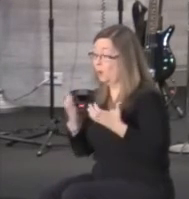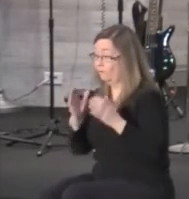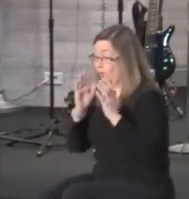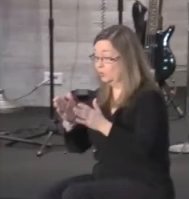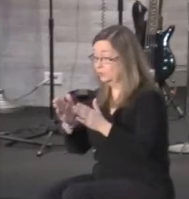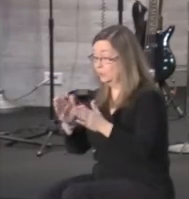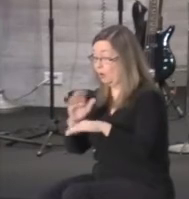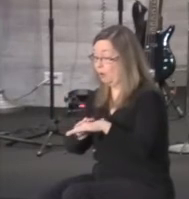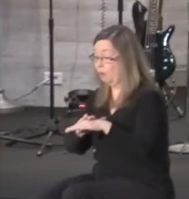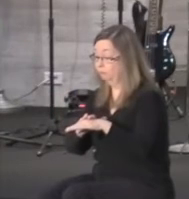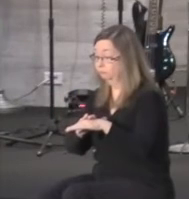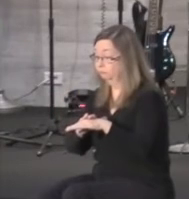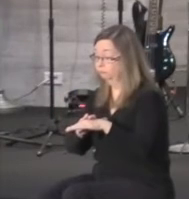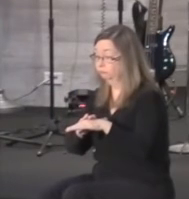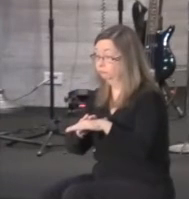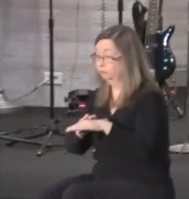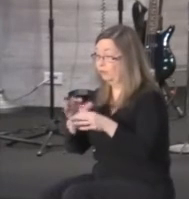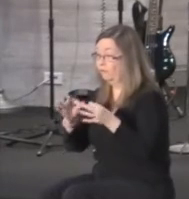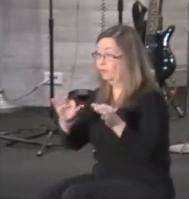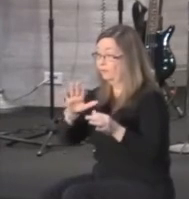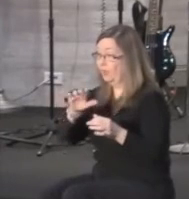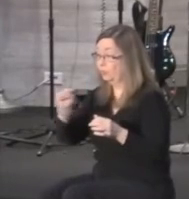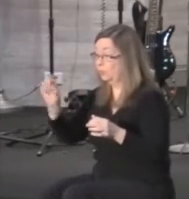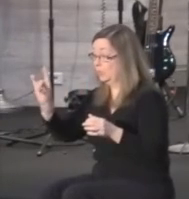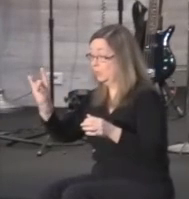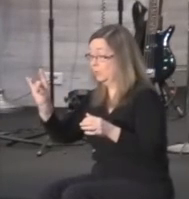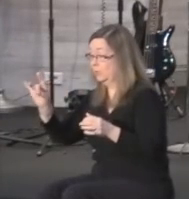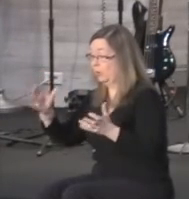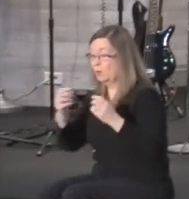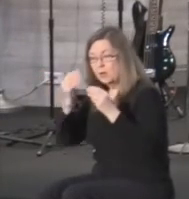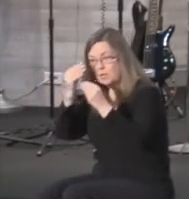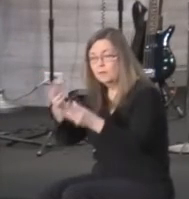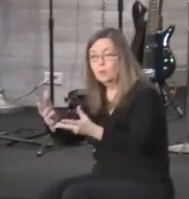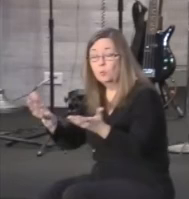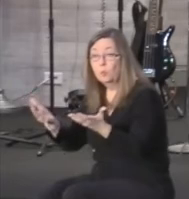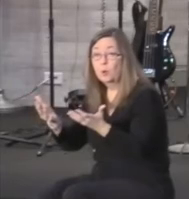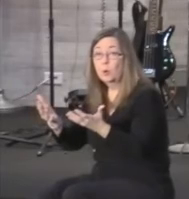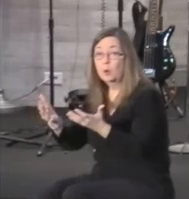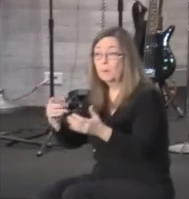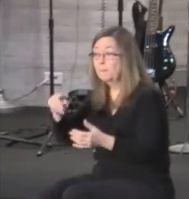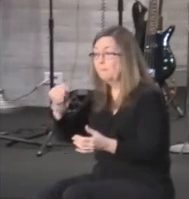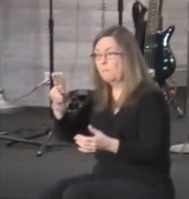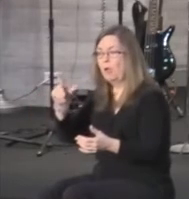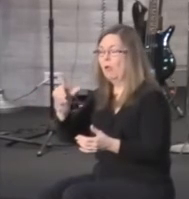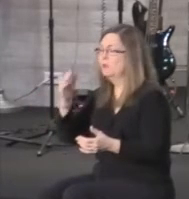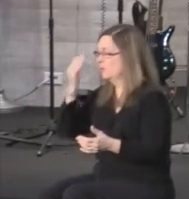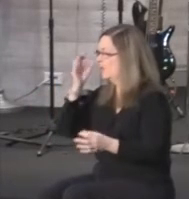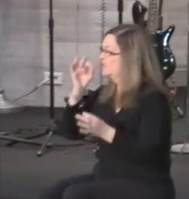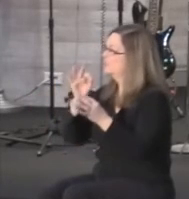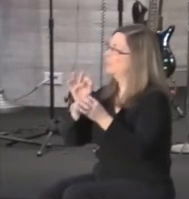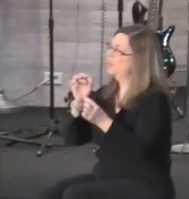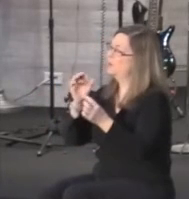focus on those verses 5 through 8. And what I want to give you is, Paul knew exactly what he was saying